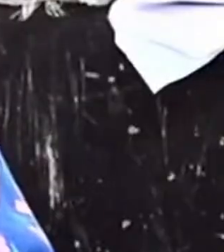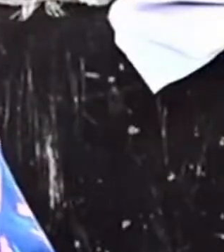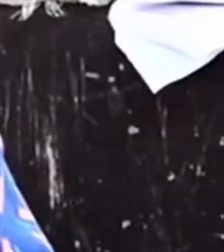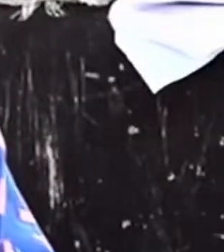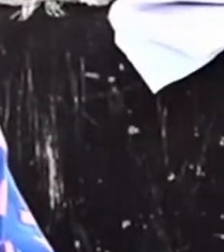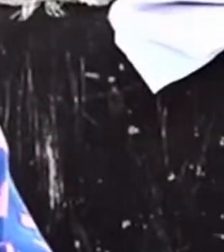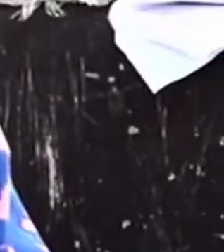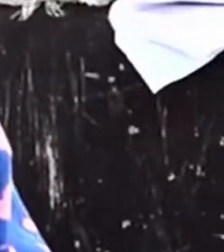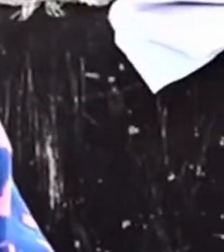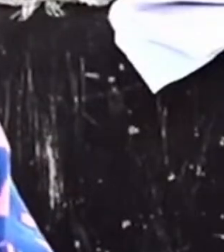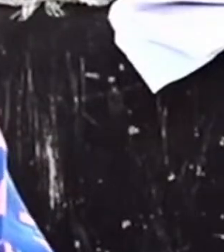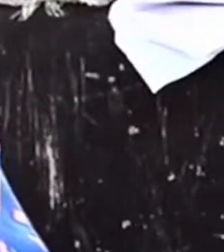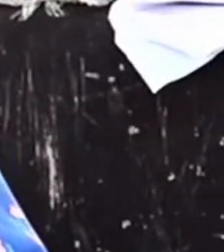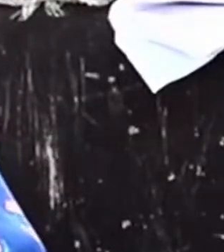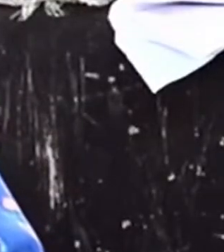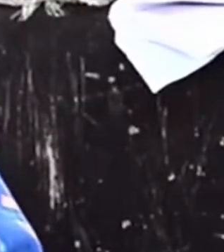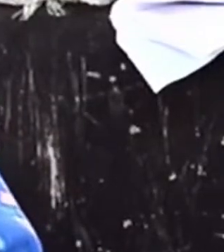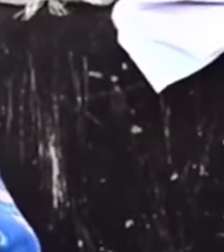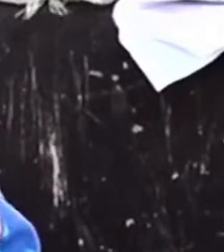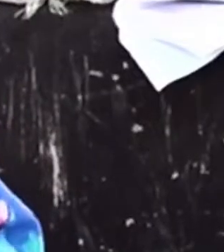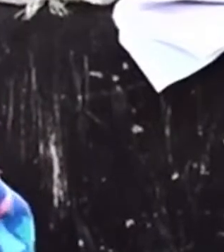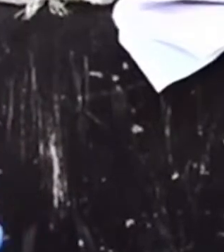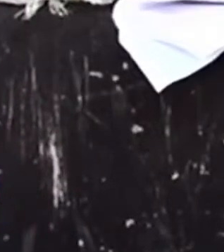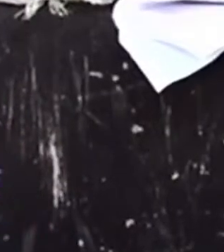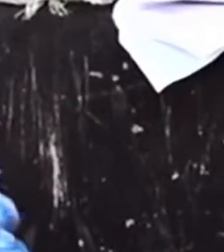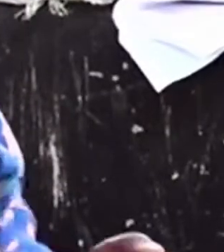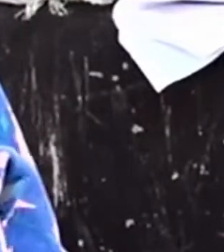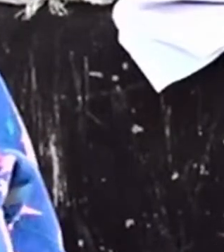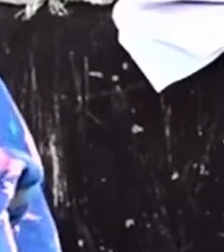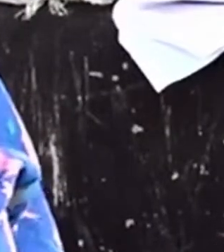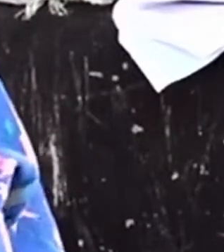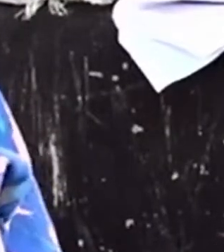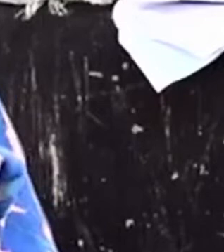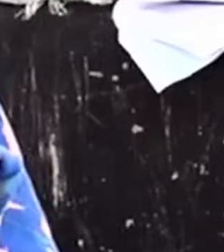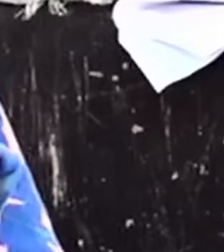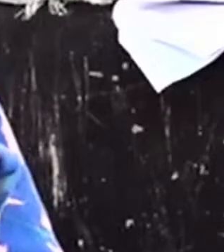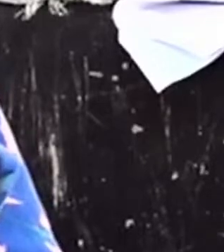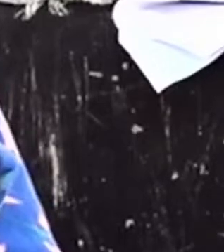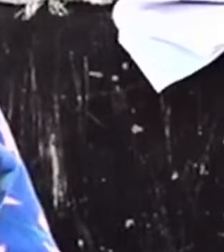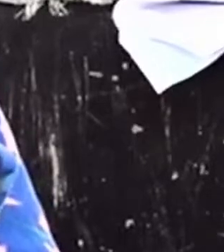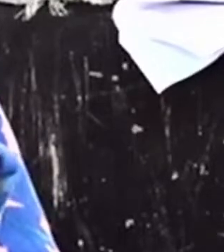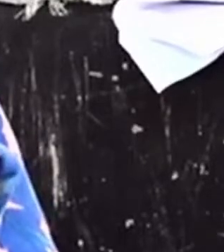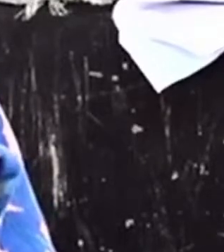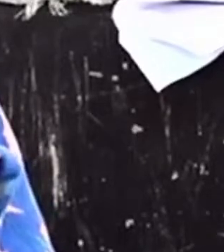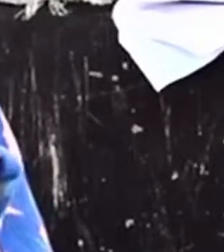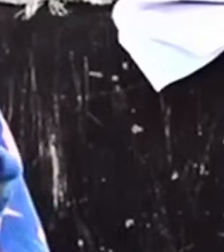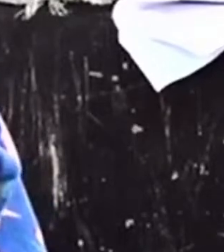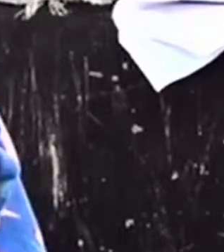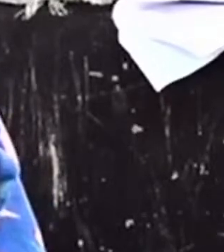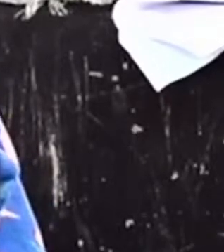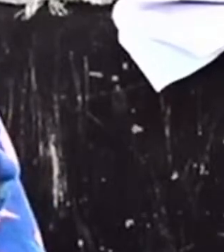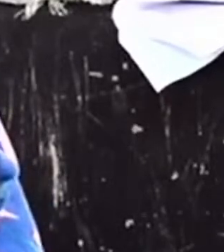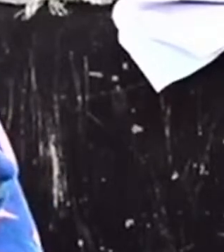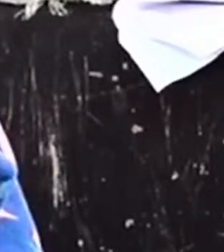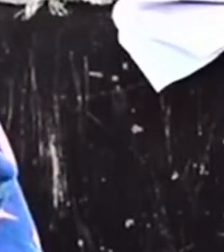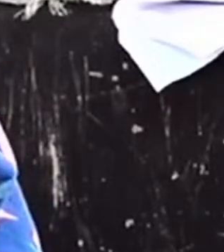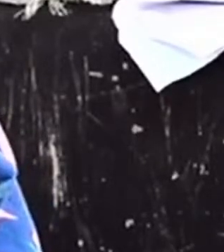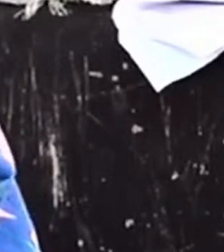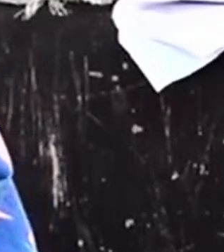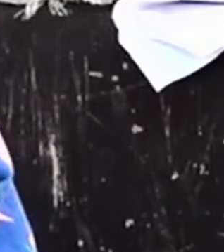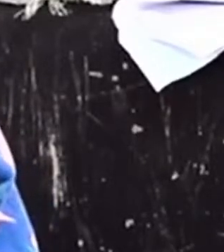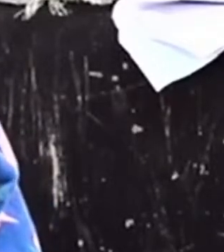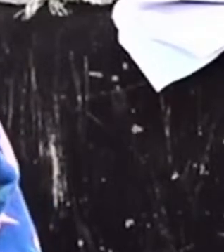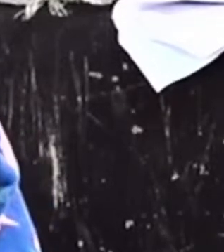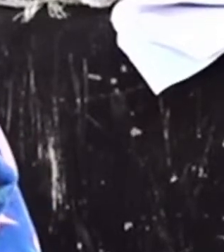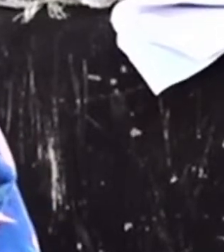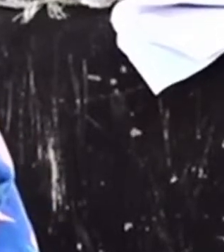okupanga market yenze inagwa. Shelter mine yenzepo yenze inagwa. So tunankhala zaka zambiri almost kapena ni